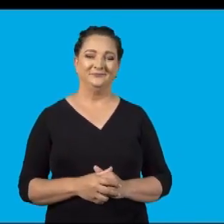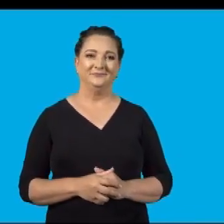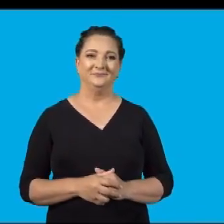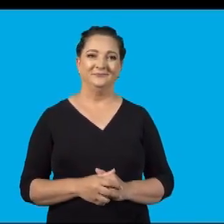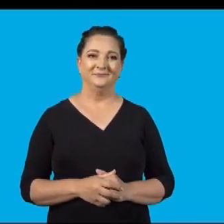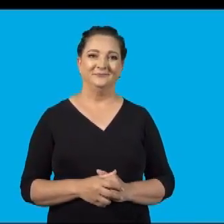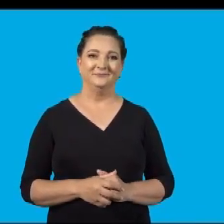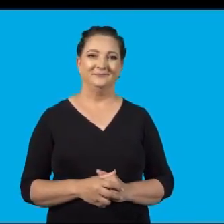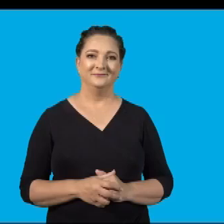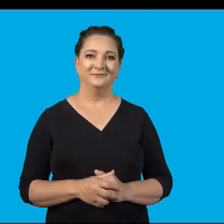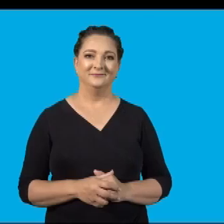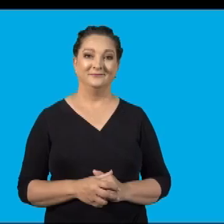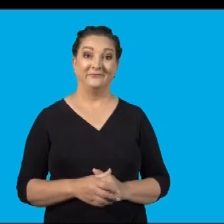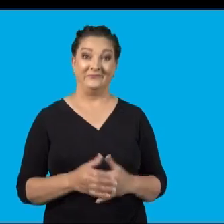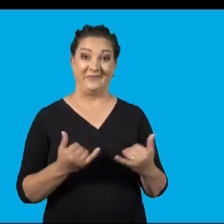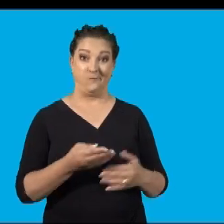part.